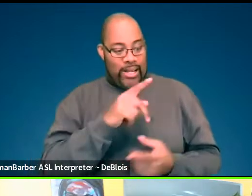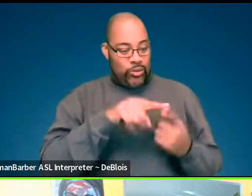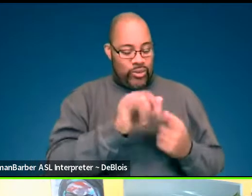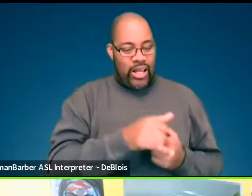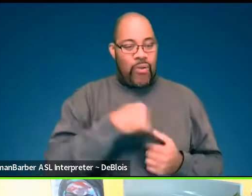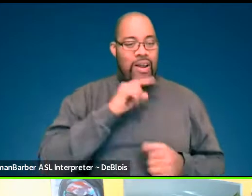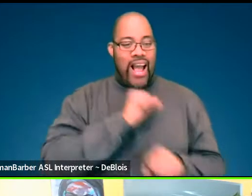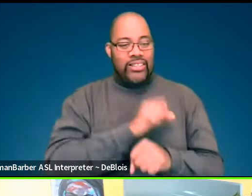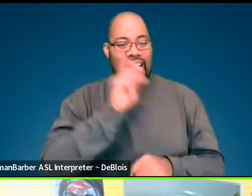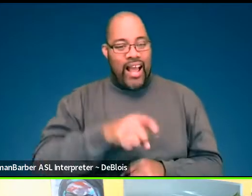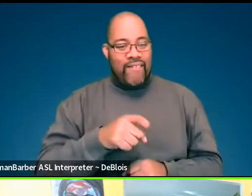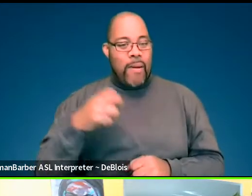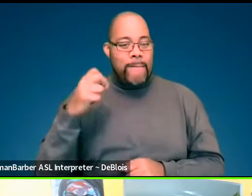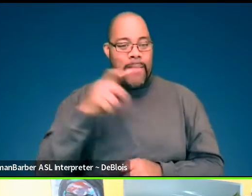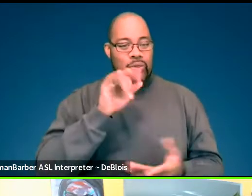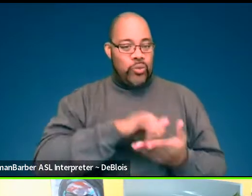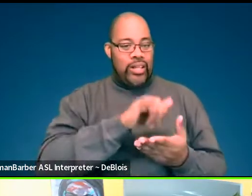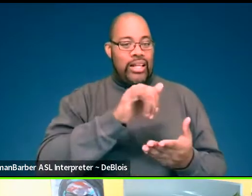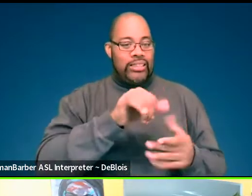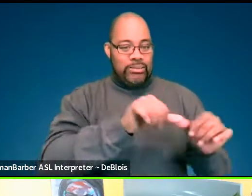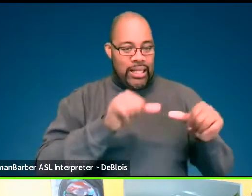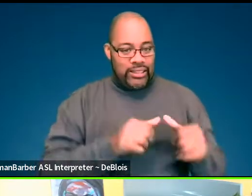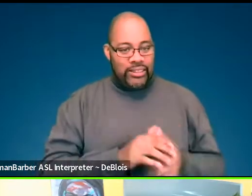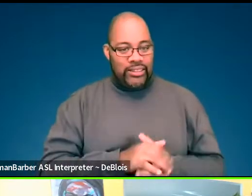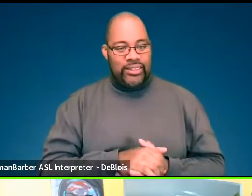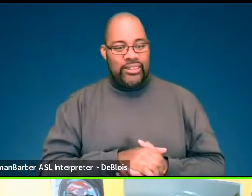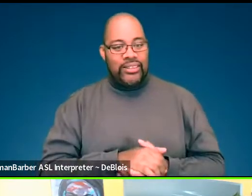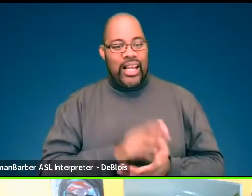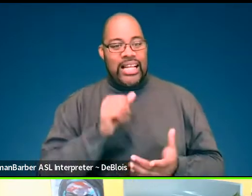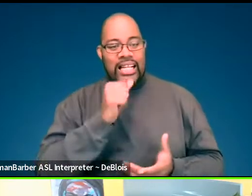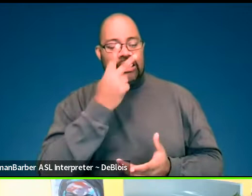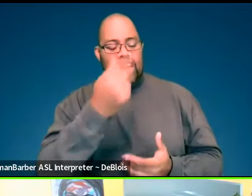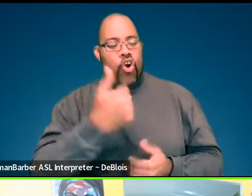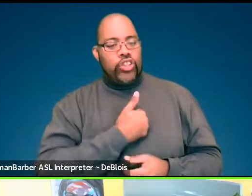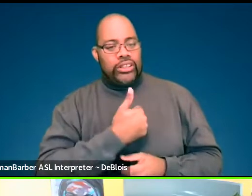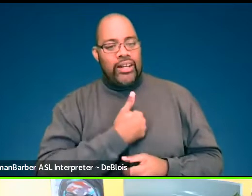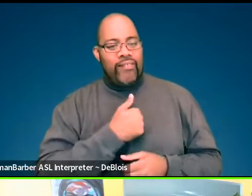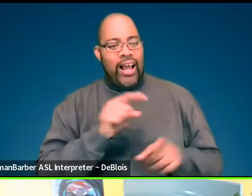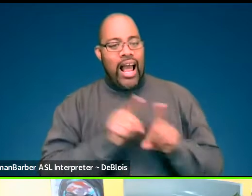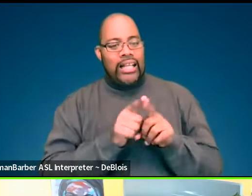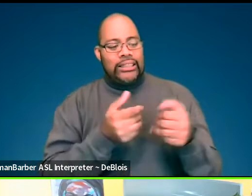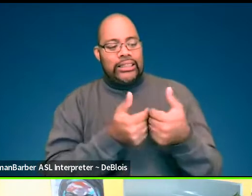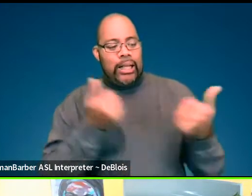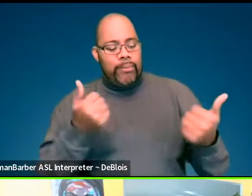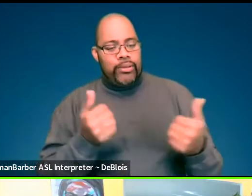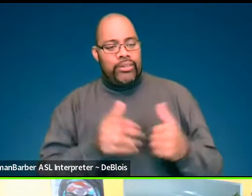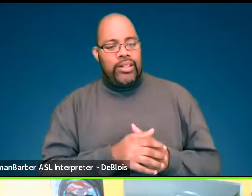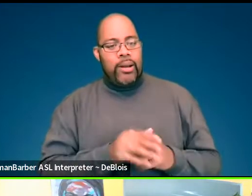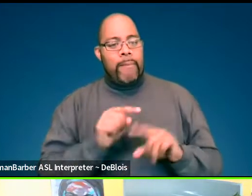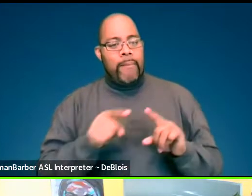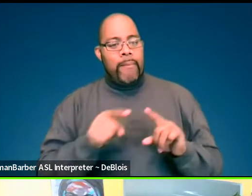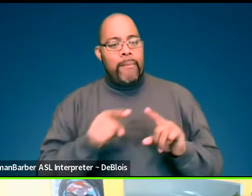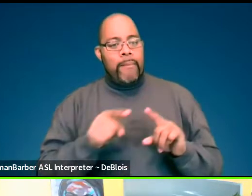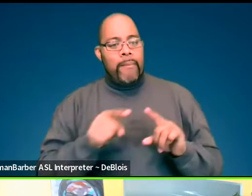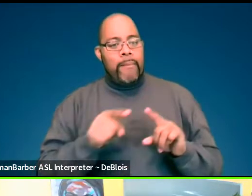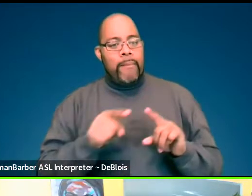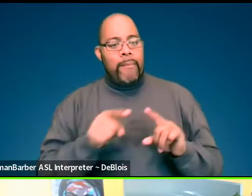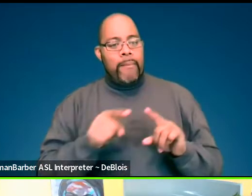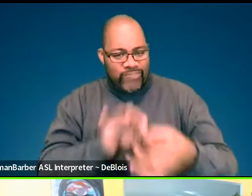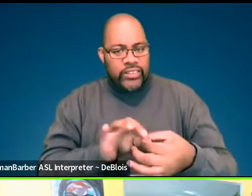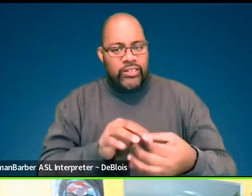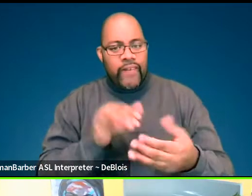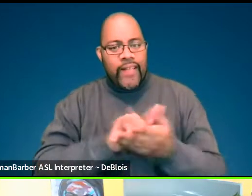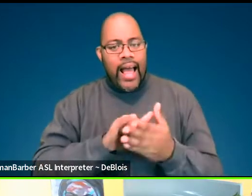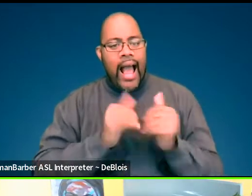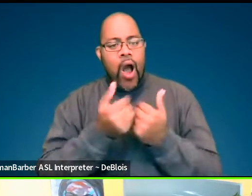we have to actually get back to those spaces and not see ourselves as separate from them, but integral to them and